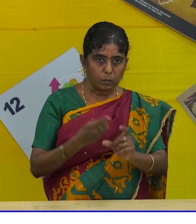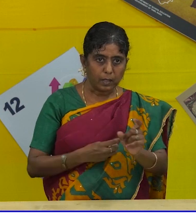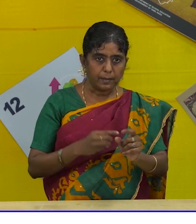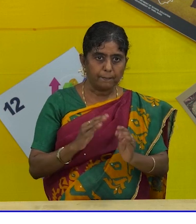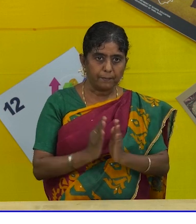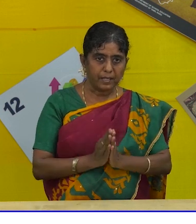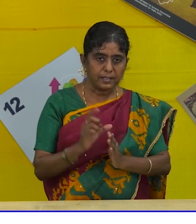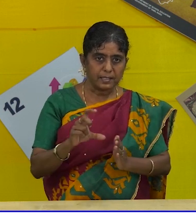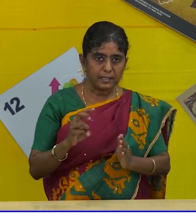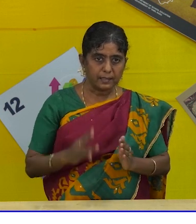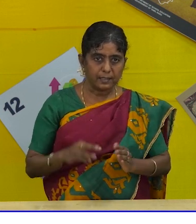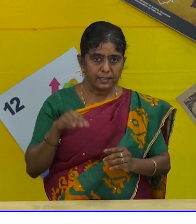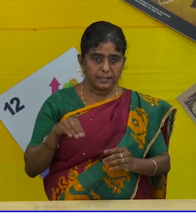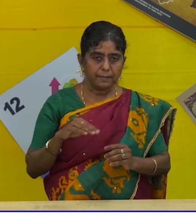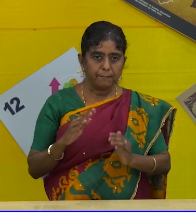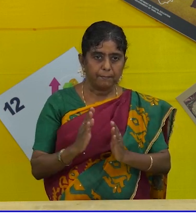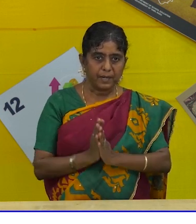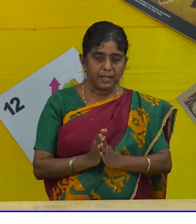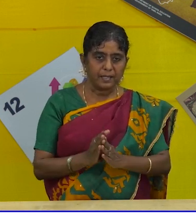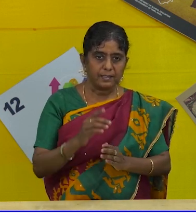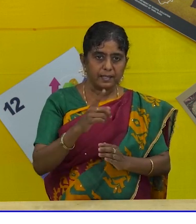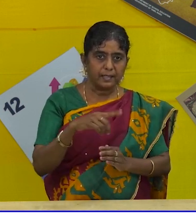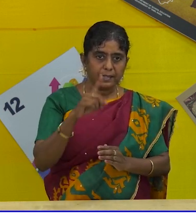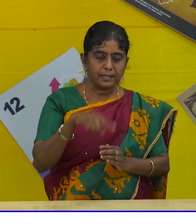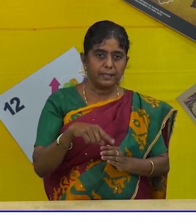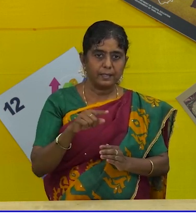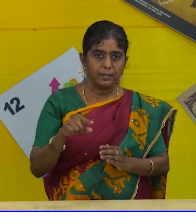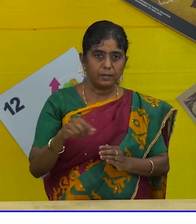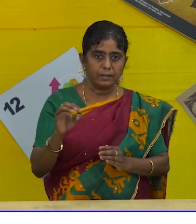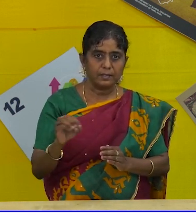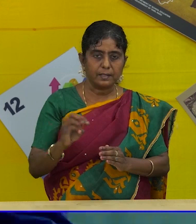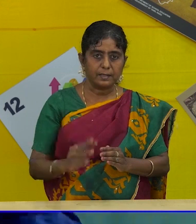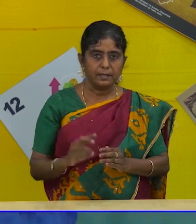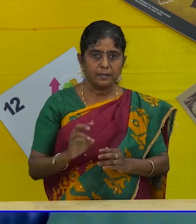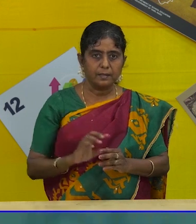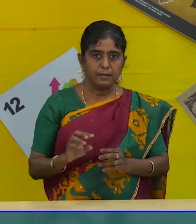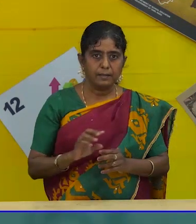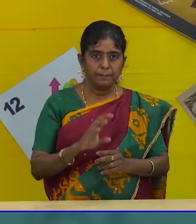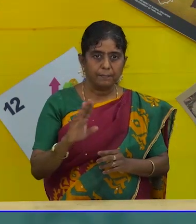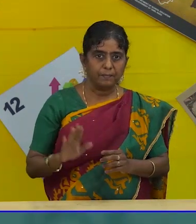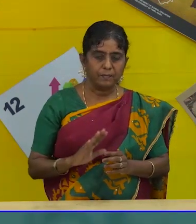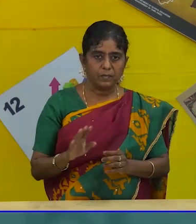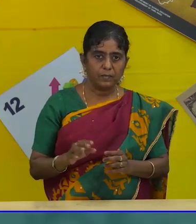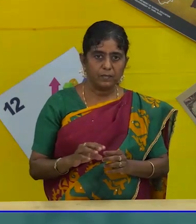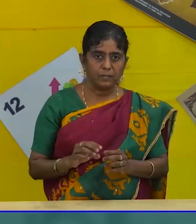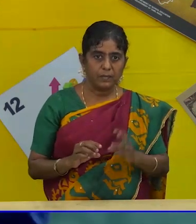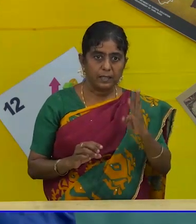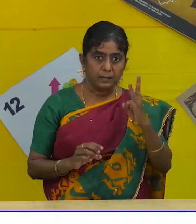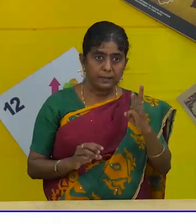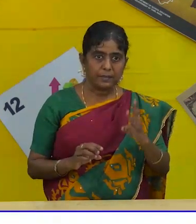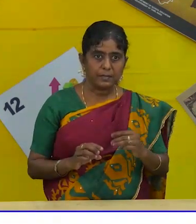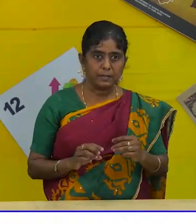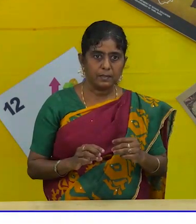plus d3 equals 0. It is a system of linear equation in three variables general form. It should represent three